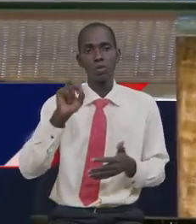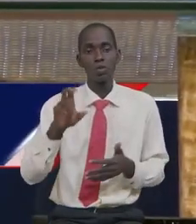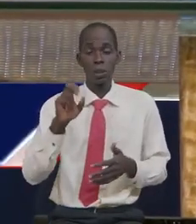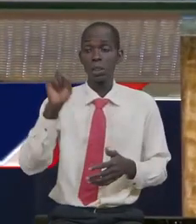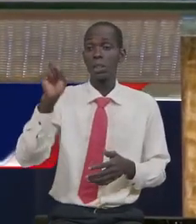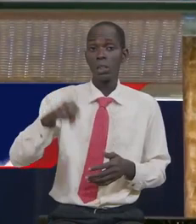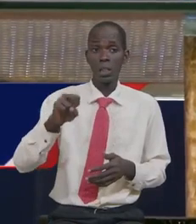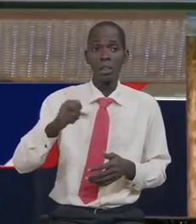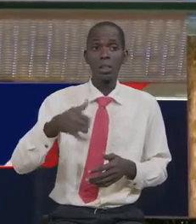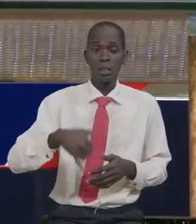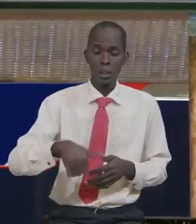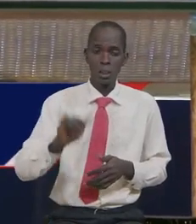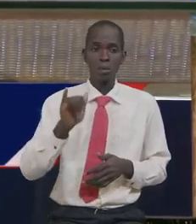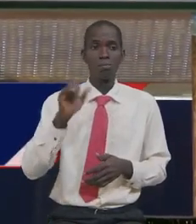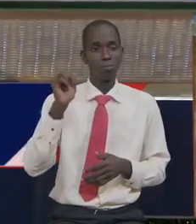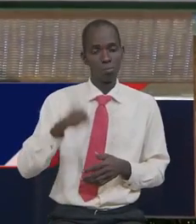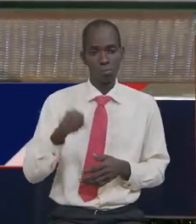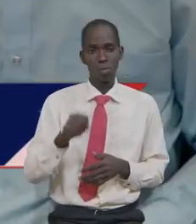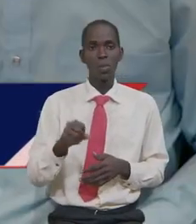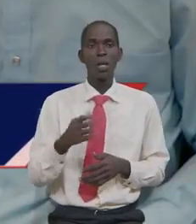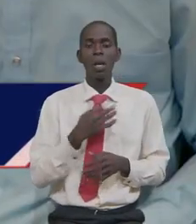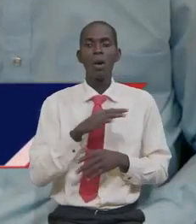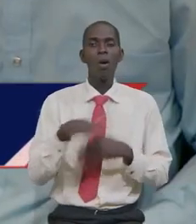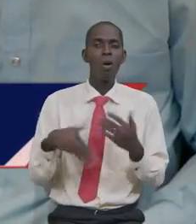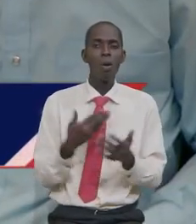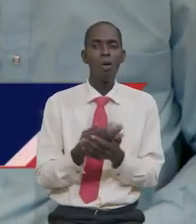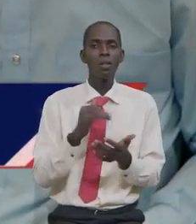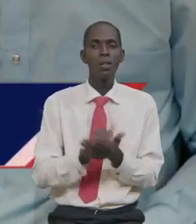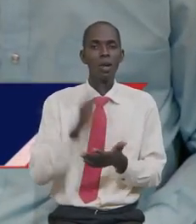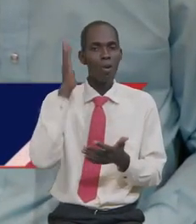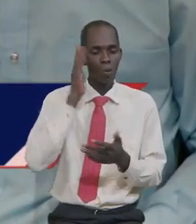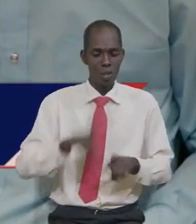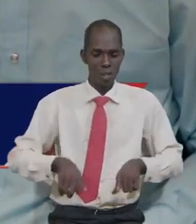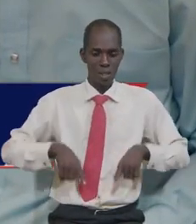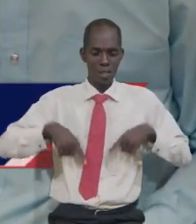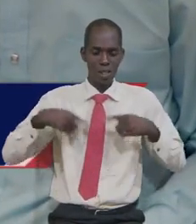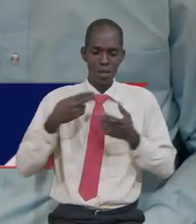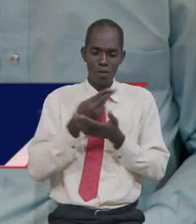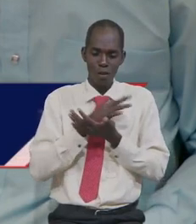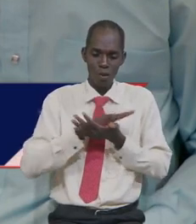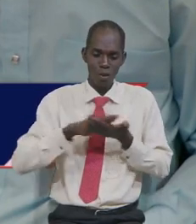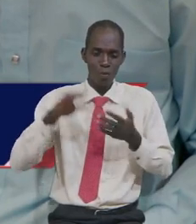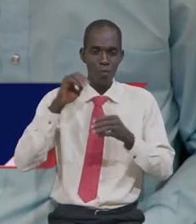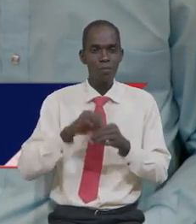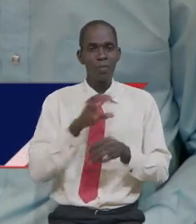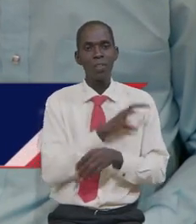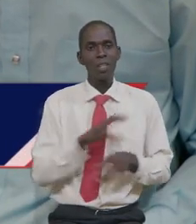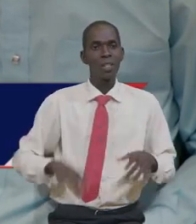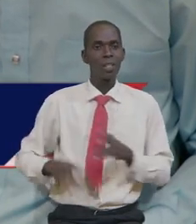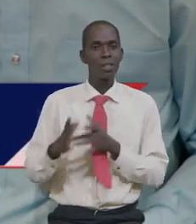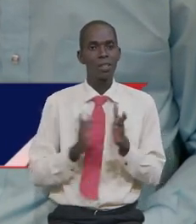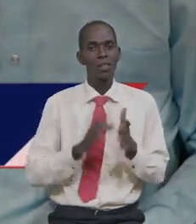Yea, yes, and all that will live godly in Christ Jesus